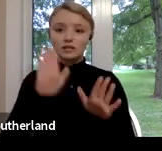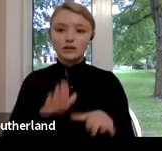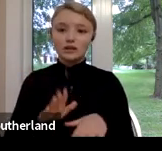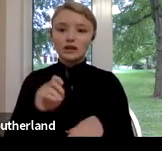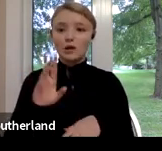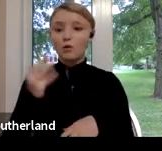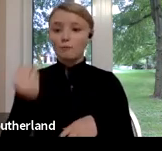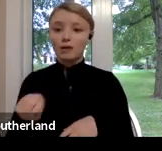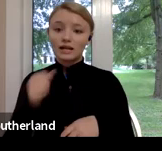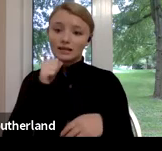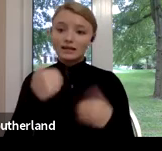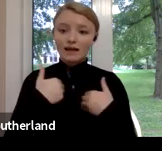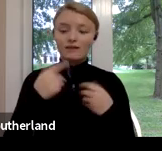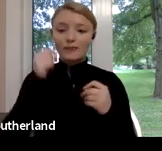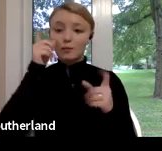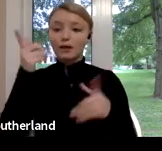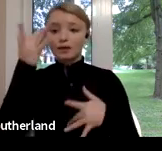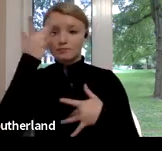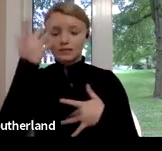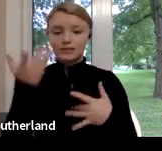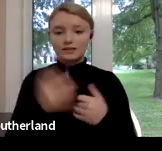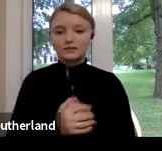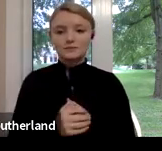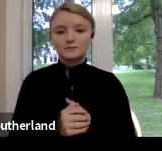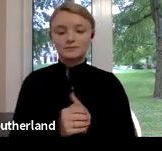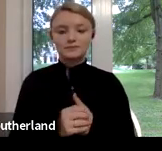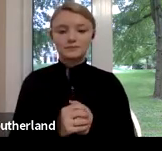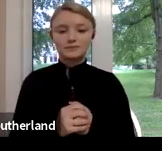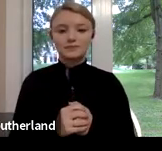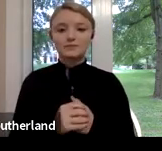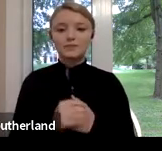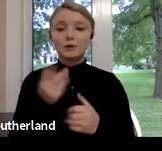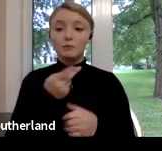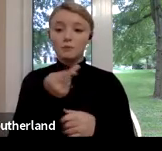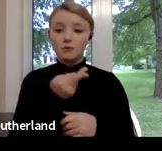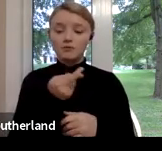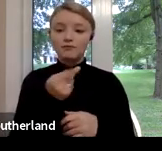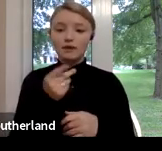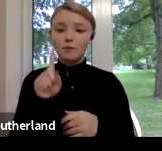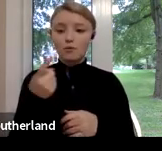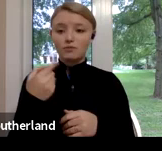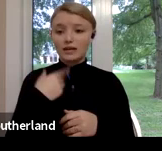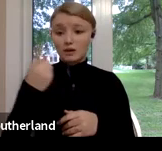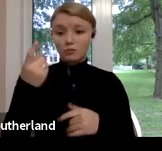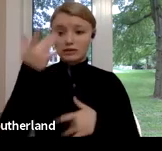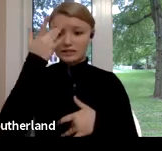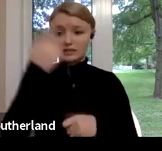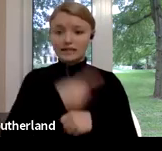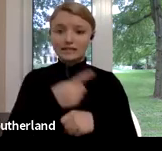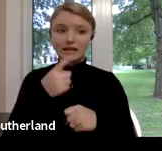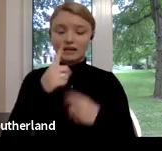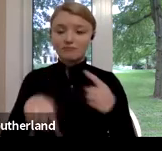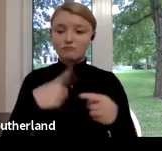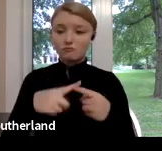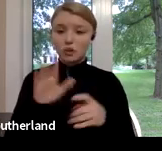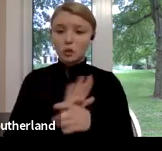They would wake up sick Monday morning. But both of them each only had one sick day the whole school year that